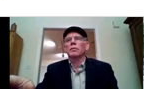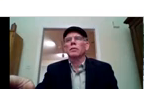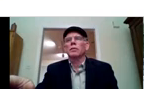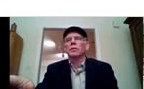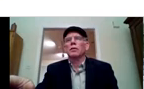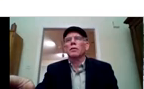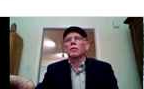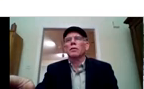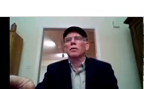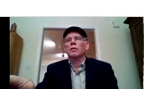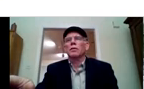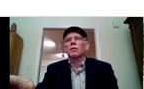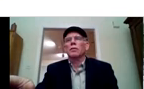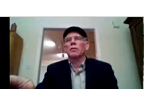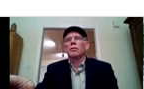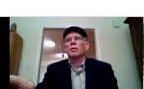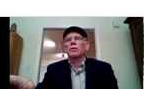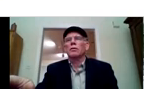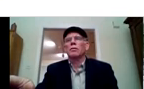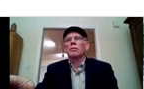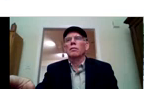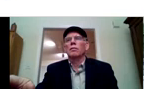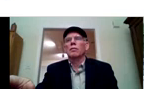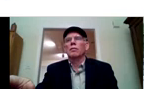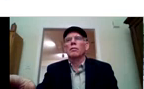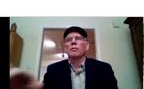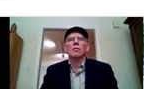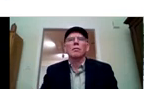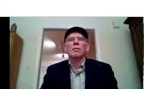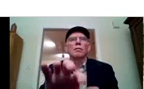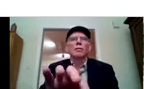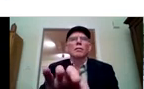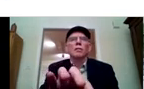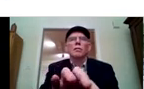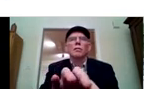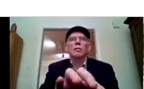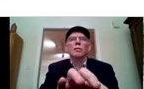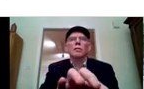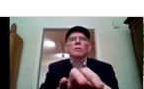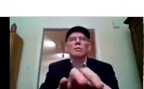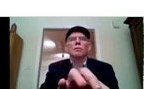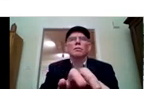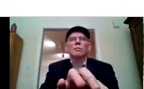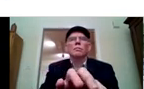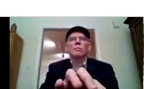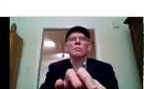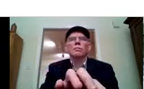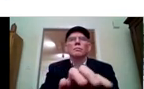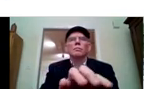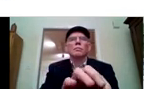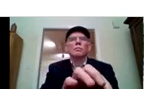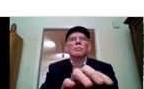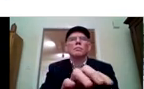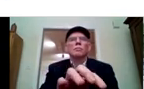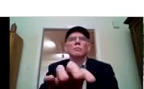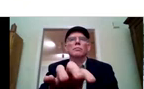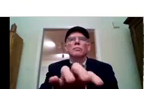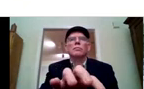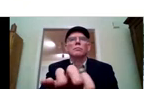1, 3, and 4, and then another multifamily building in block 2 as you go down Prosperity Avenue. And then